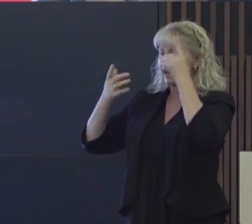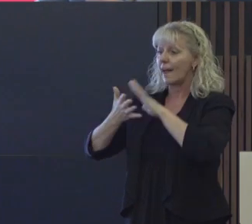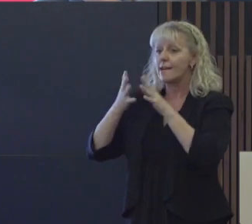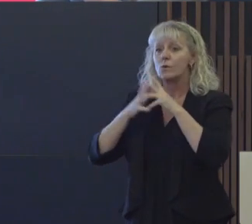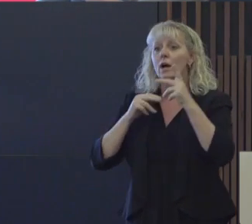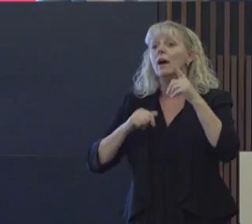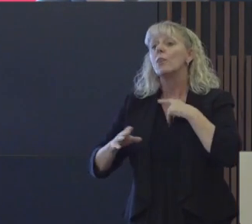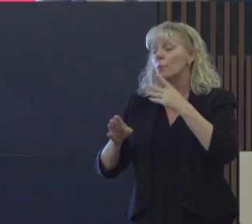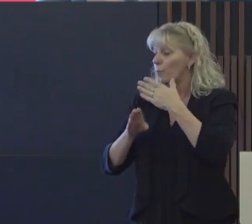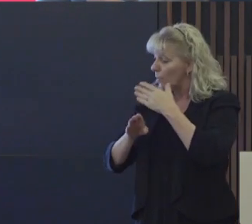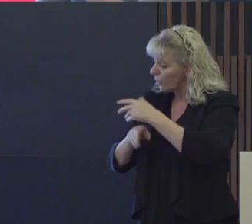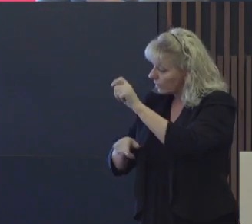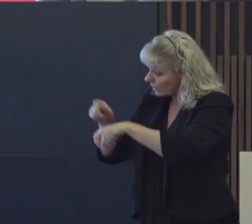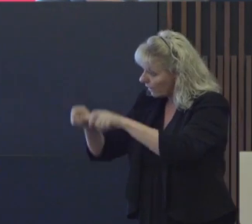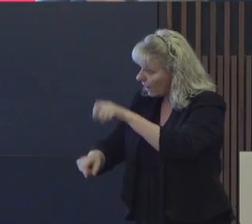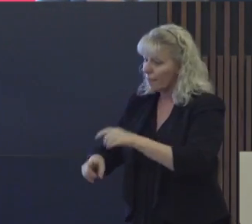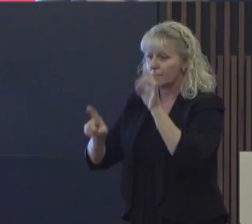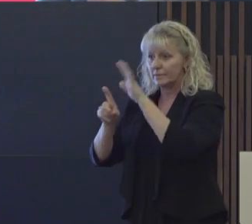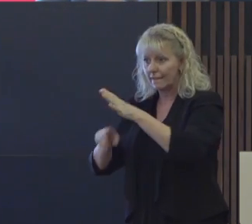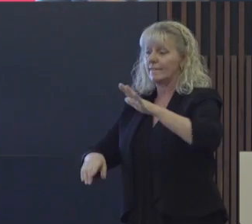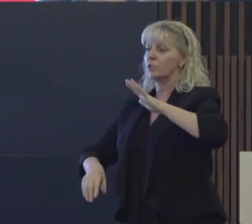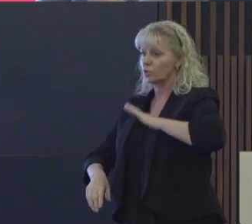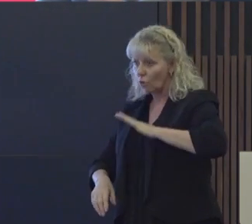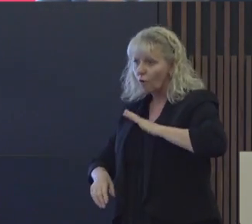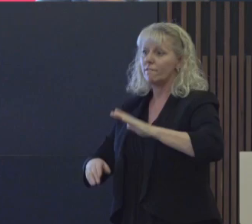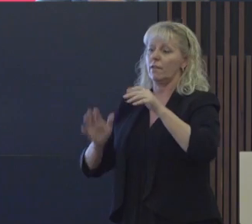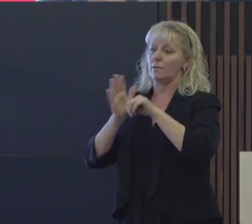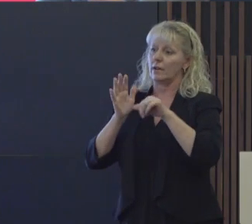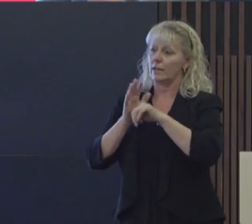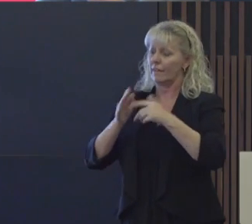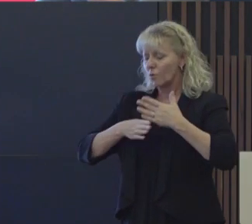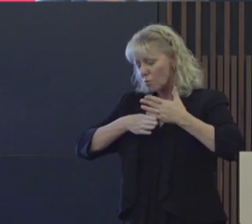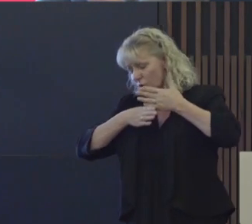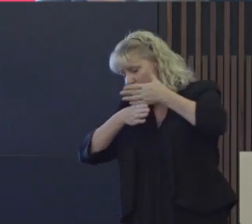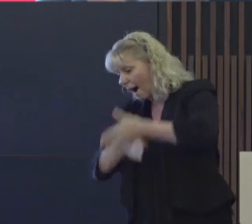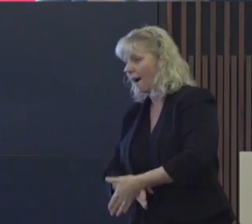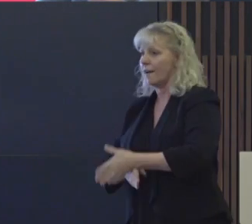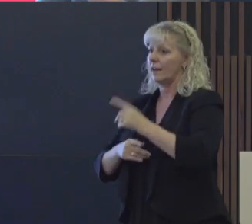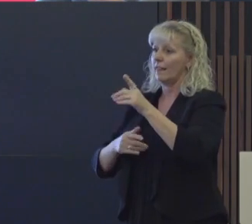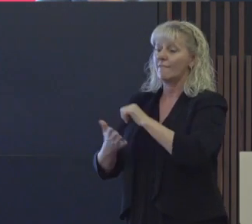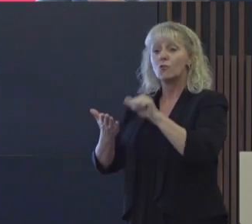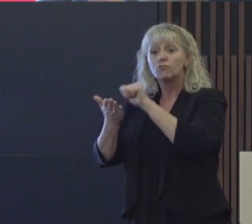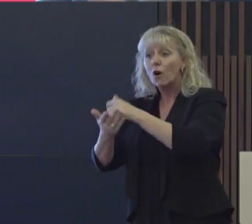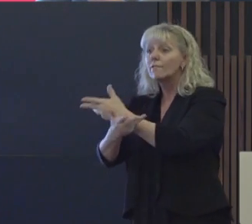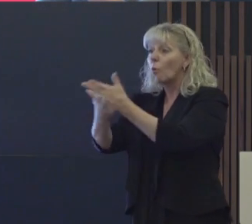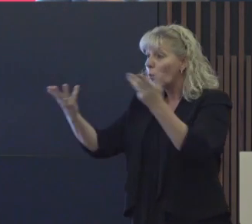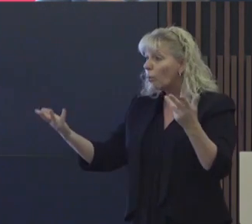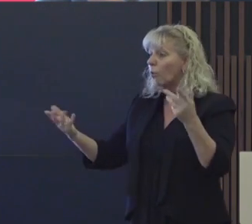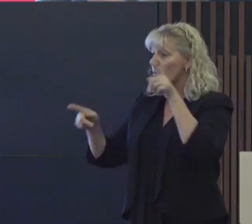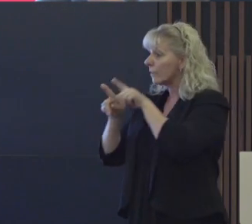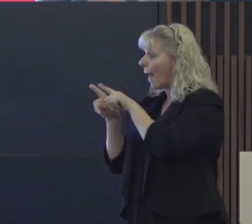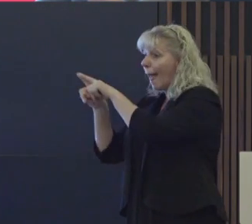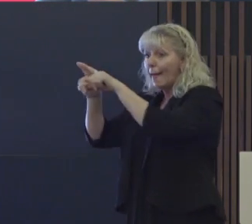these workers who deserve the money and have worked so hard and the same rights as what every one of us